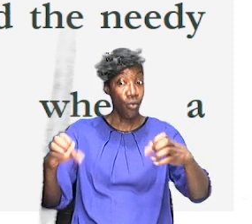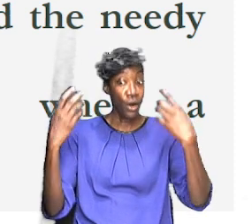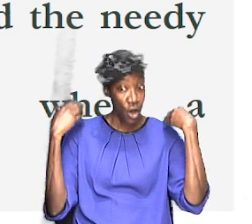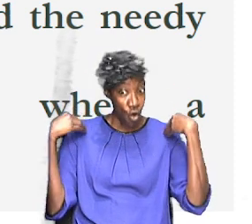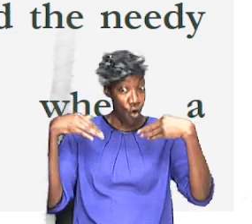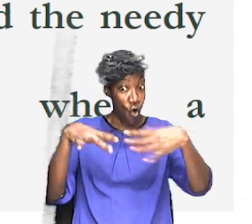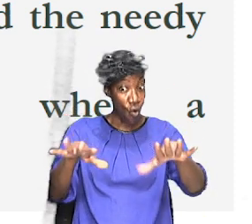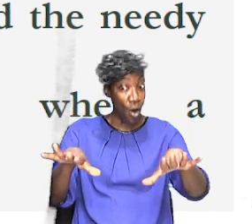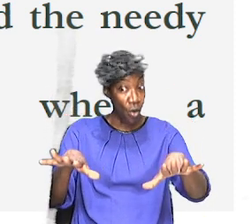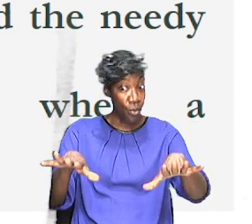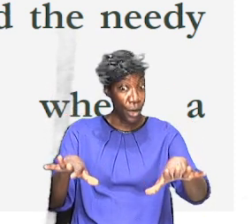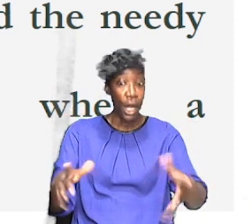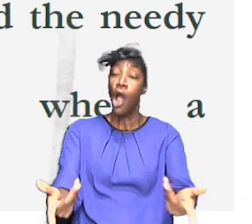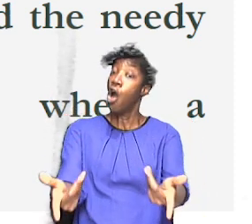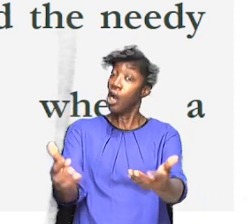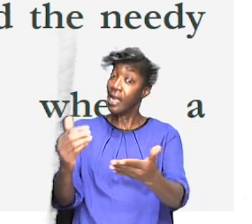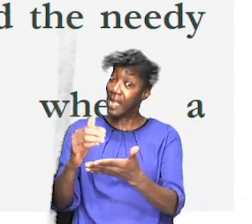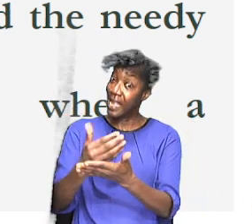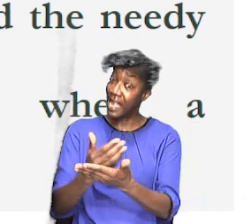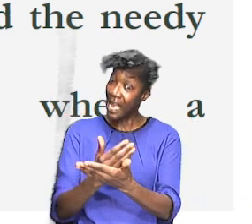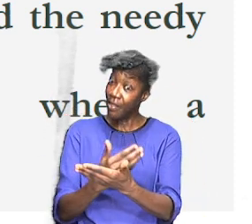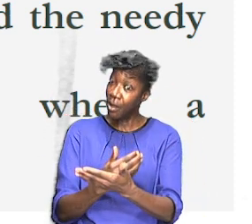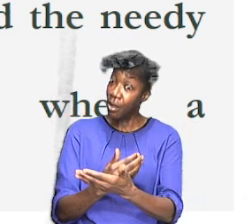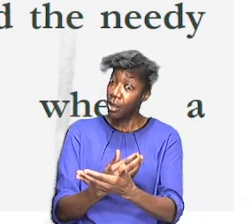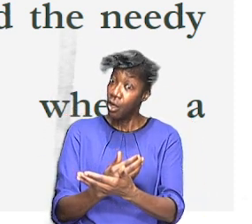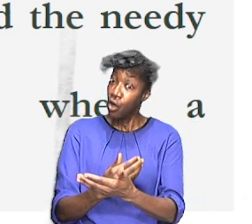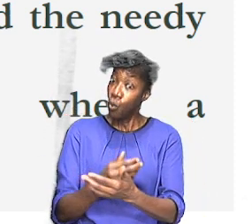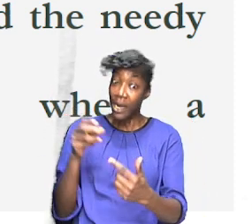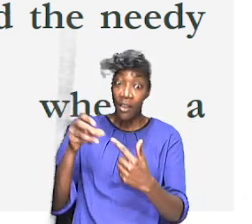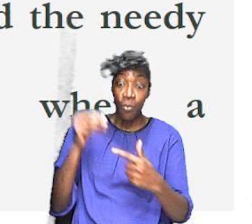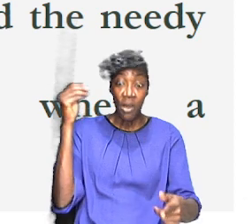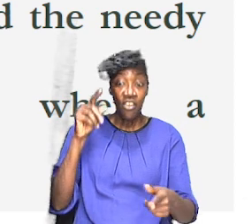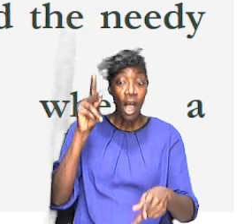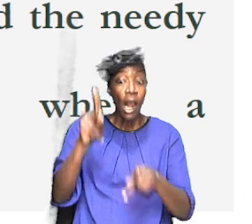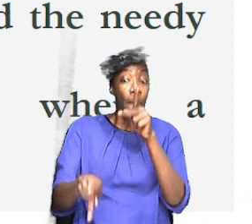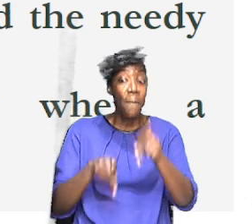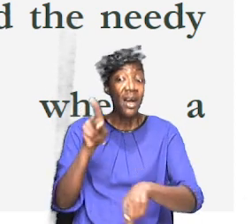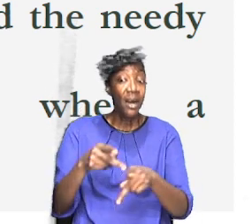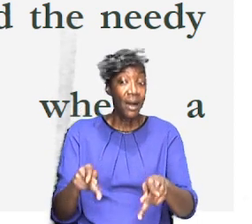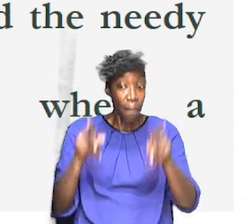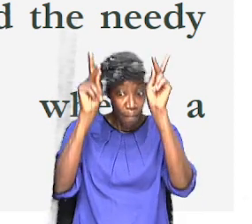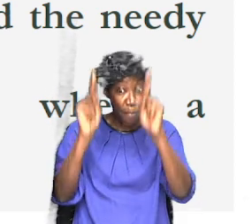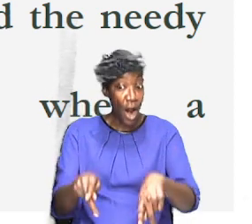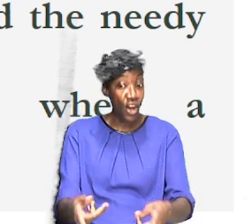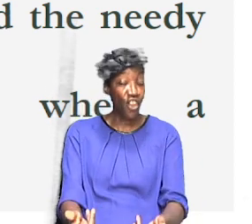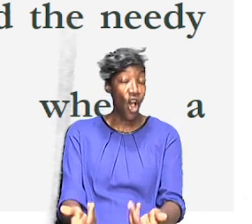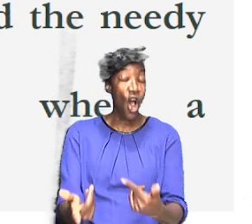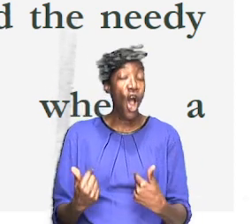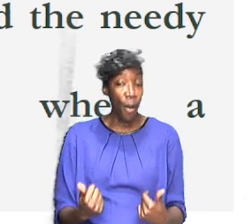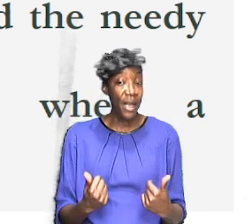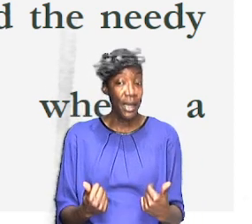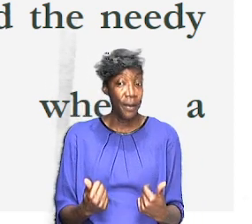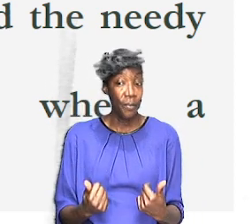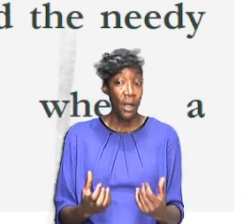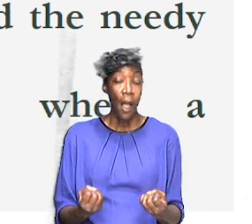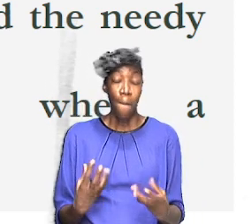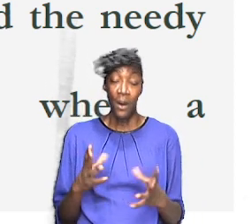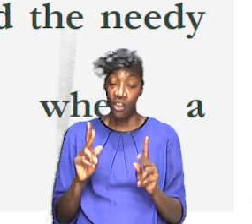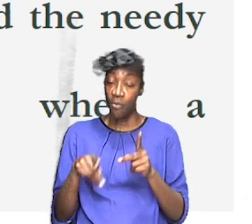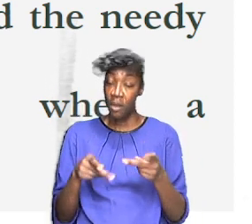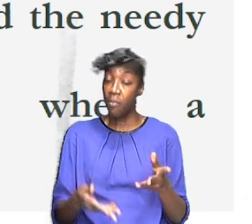famous rabbi was in attendance. Hence the reason why there was a lot of people there. Amen. That was taking place at the